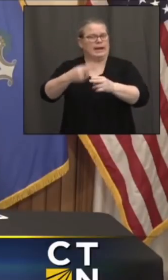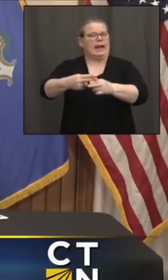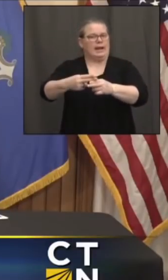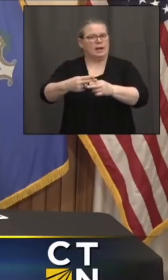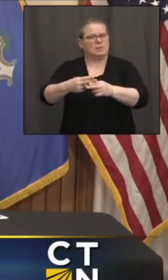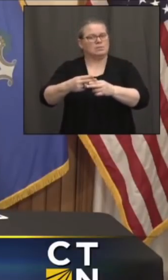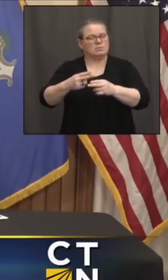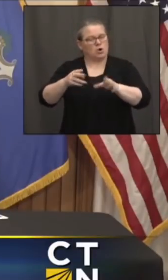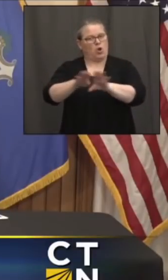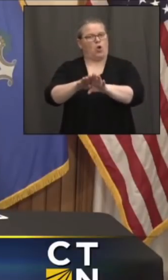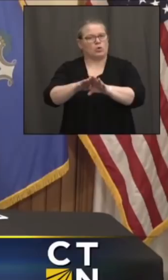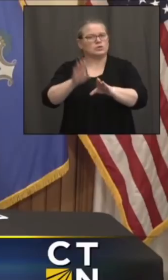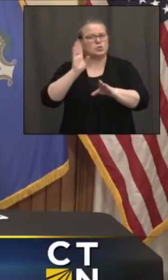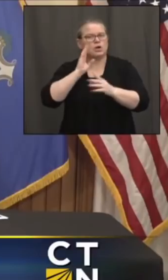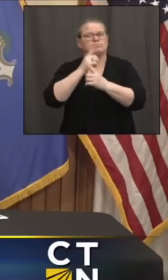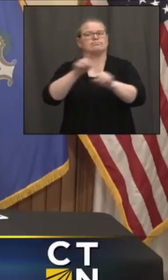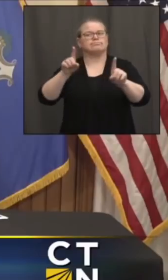now?